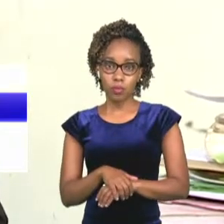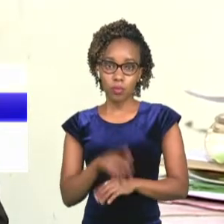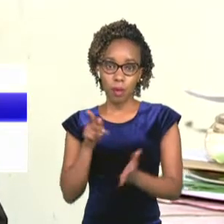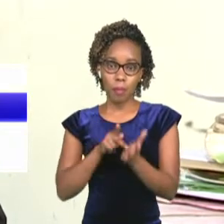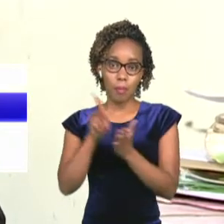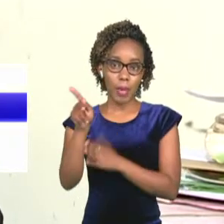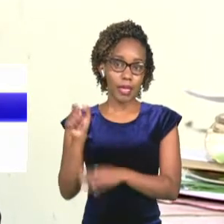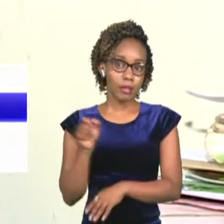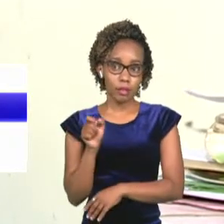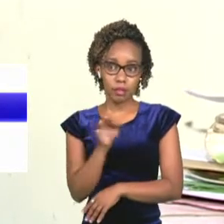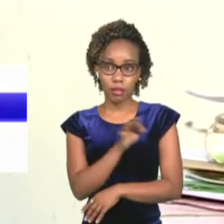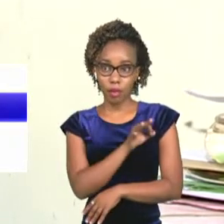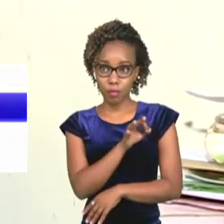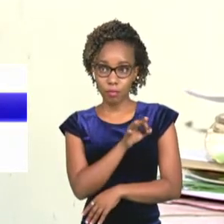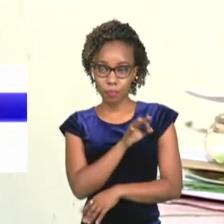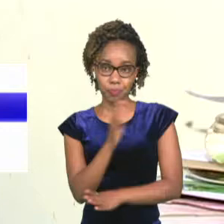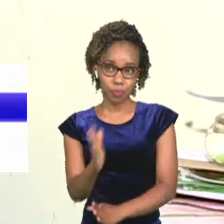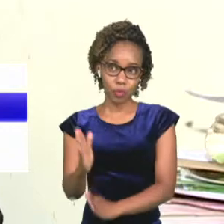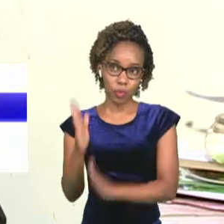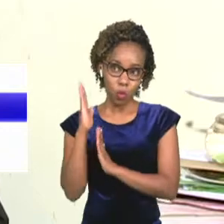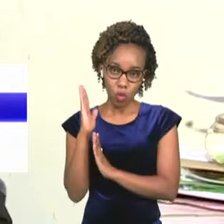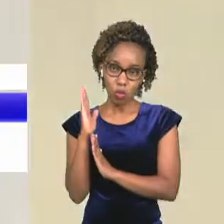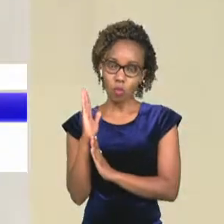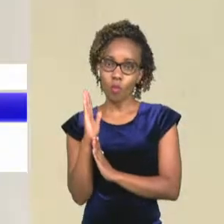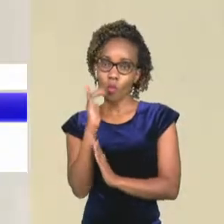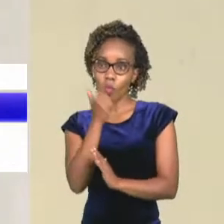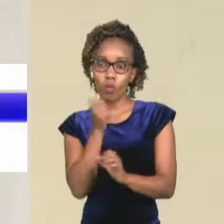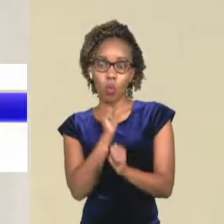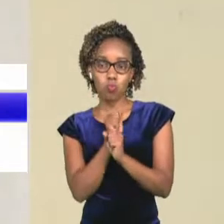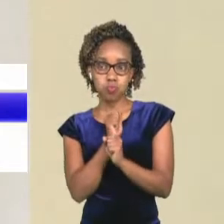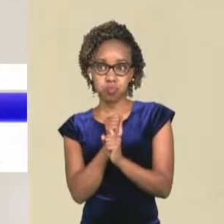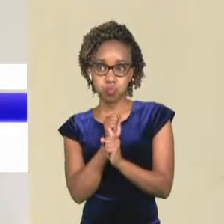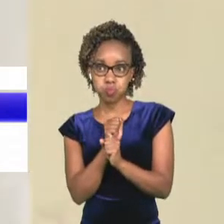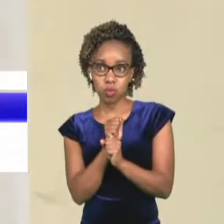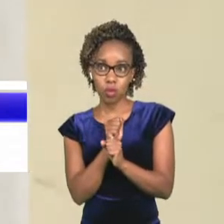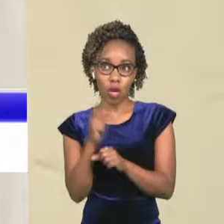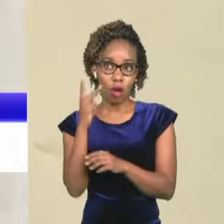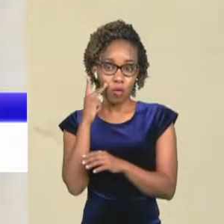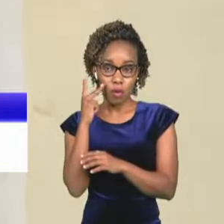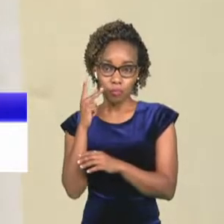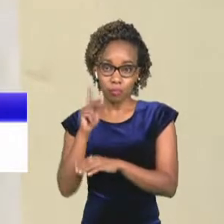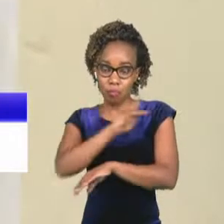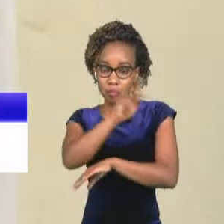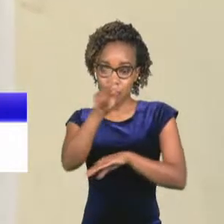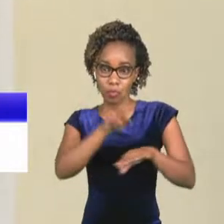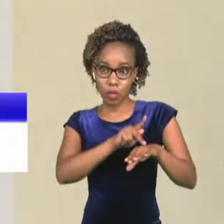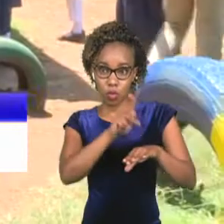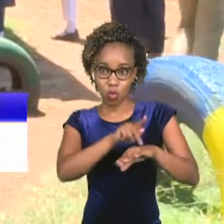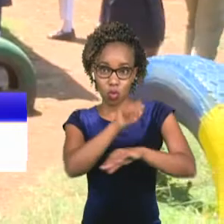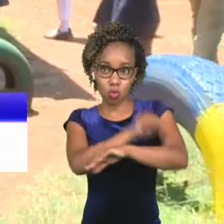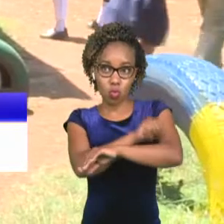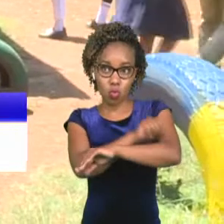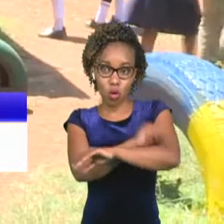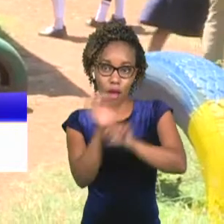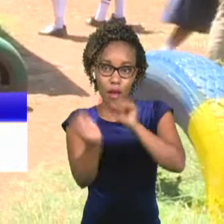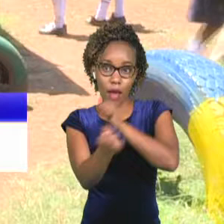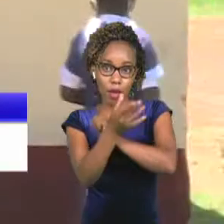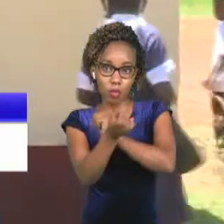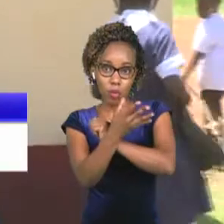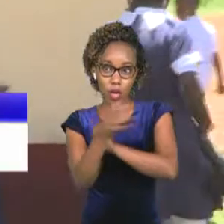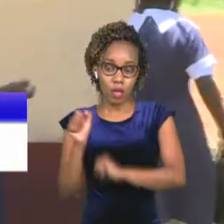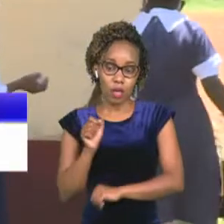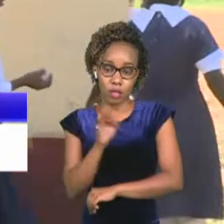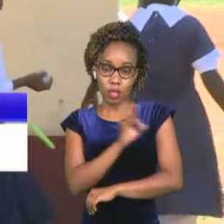staff, especially the watchman who have been working. Joshua Muia is the head teacher of this primary school. He tells us that the employees of